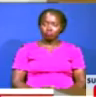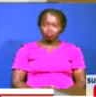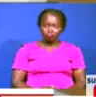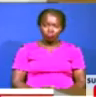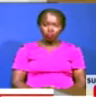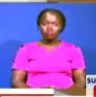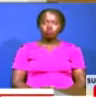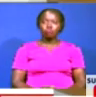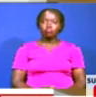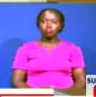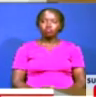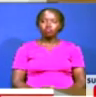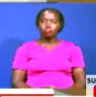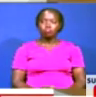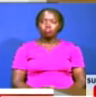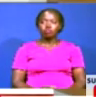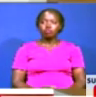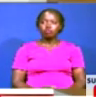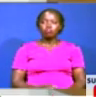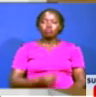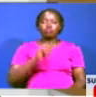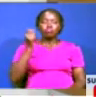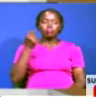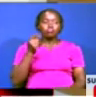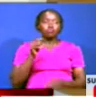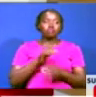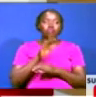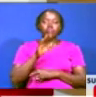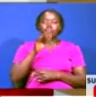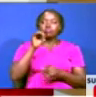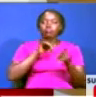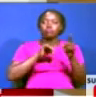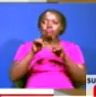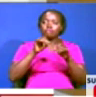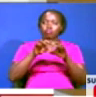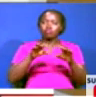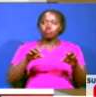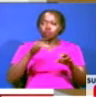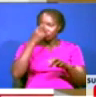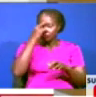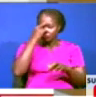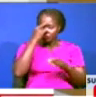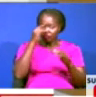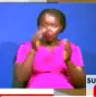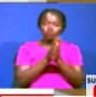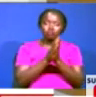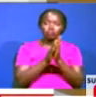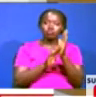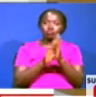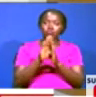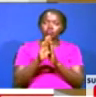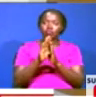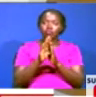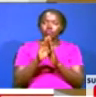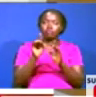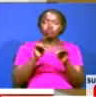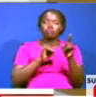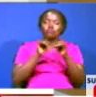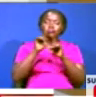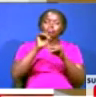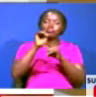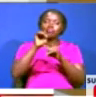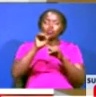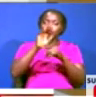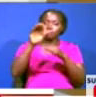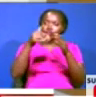great innovation there. Now, Kenya is stepping up tourist marketing in India to leverage increased travel arrivals by the